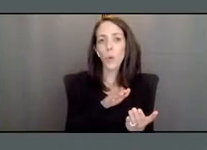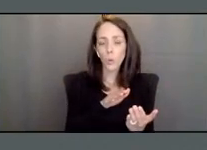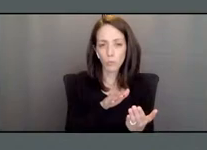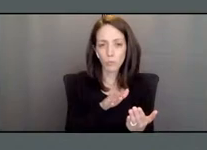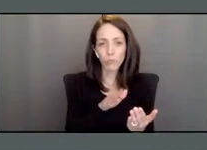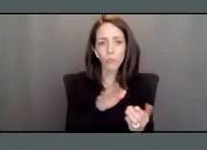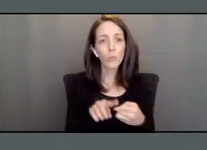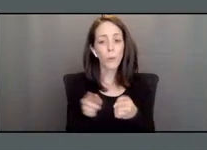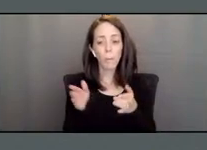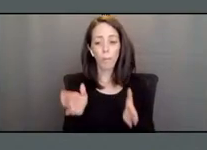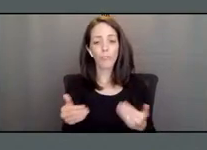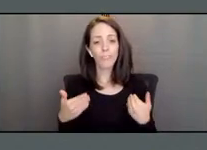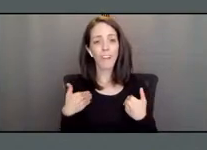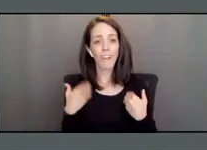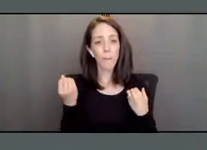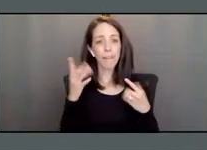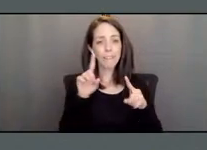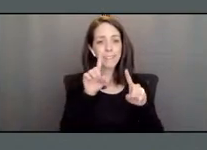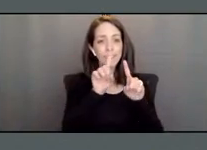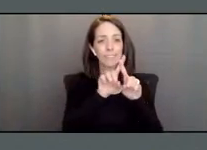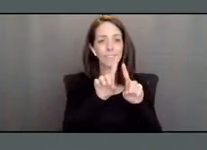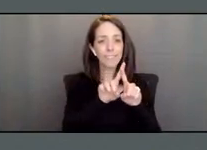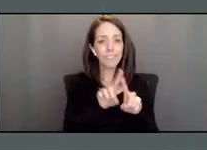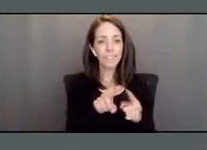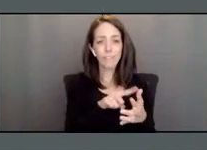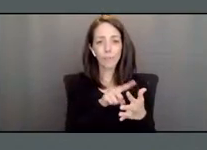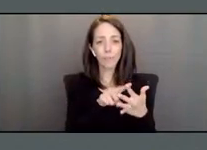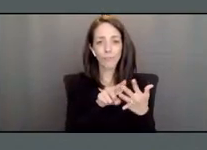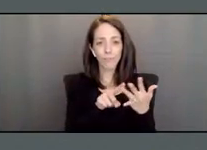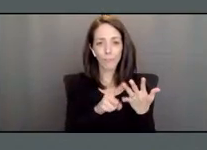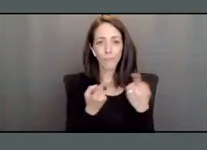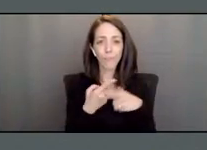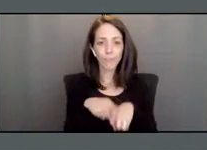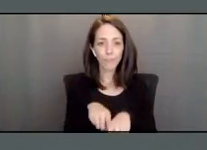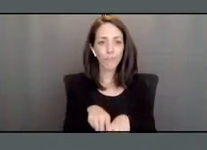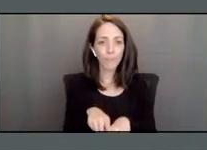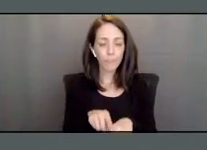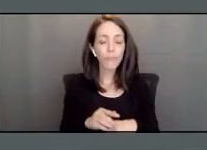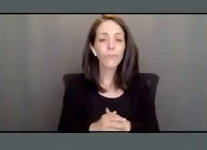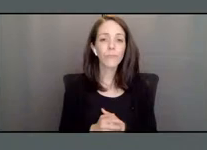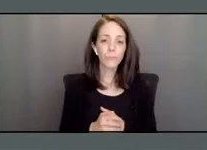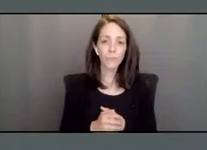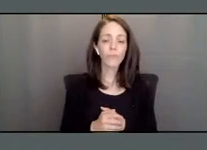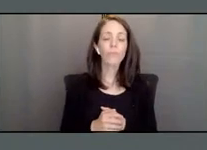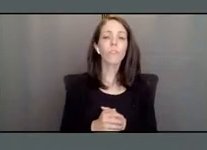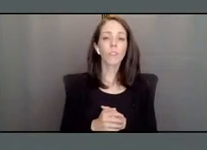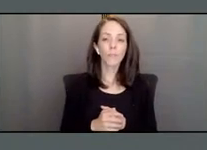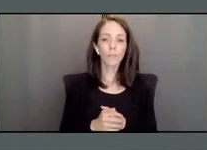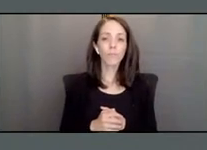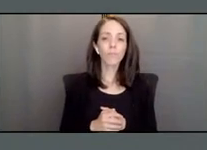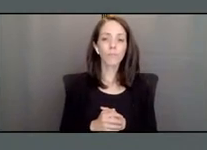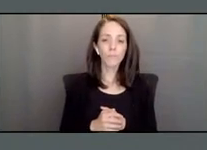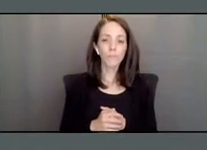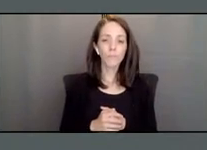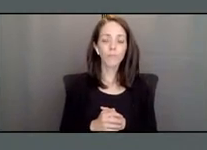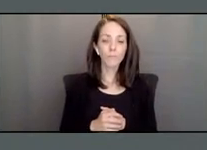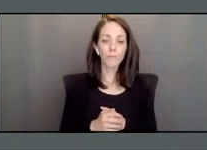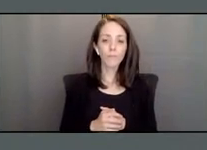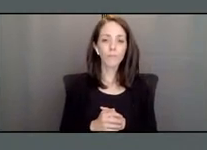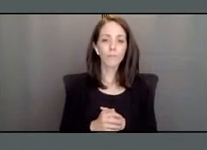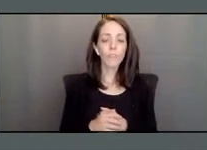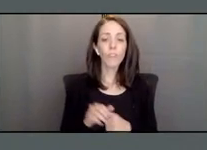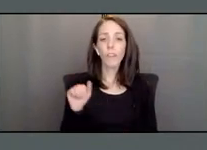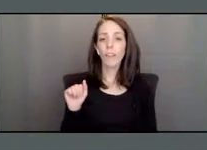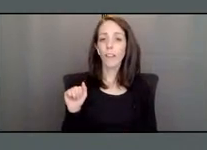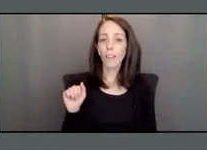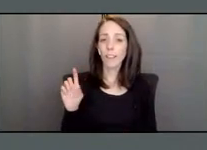And I can tell you that with regard to different abilities, our ADA